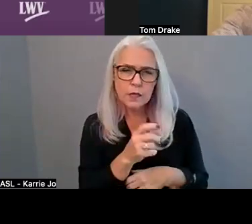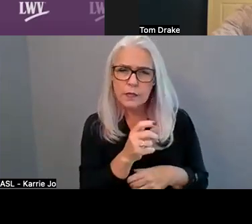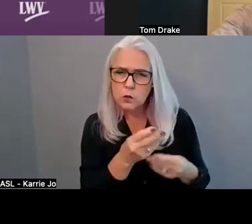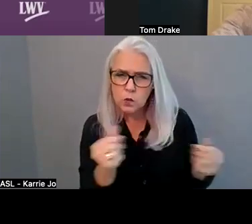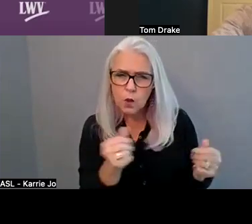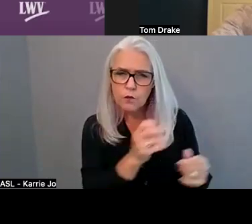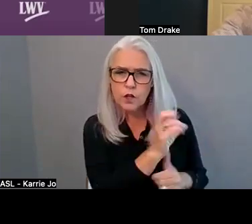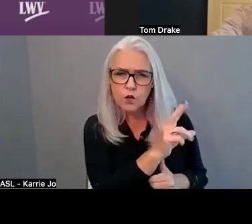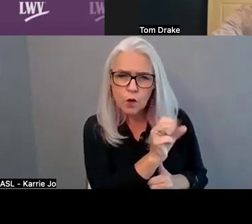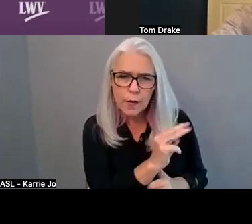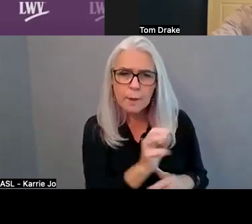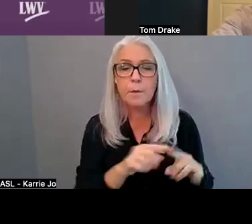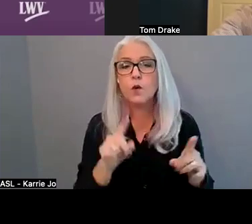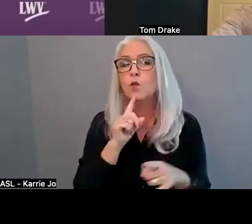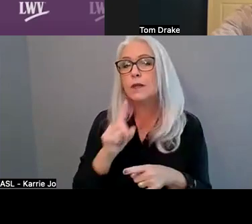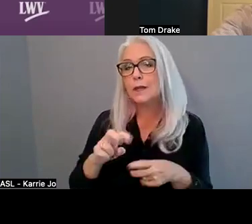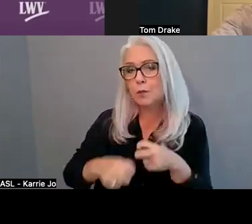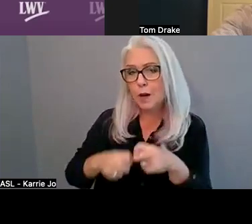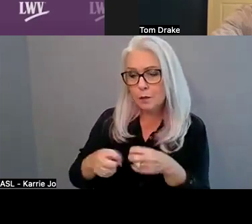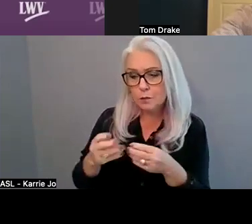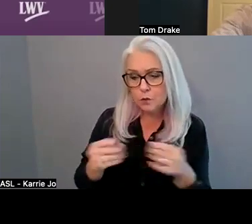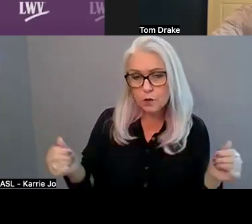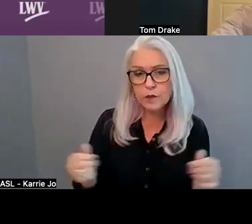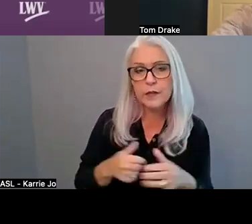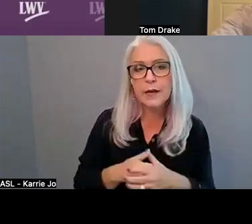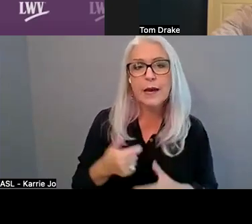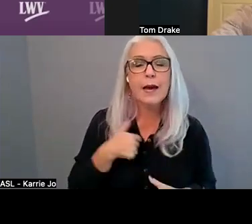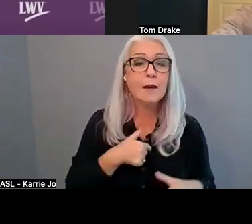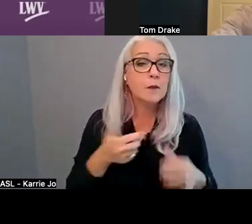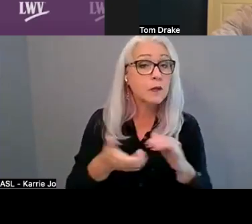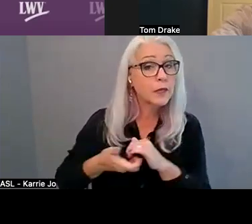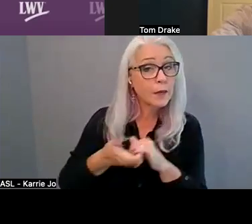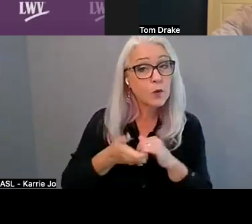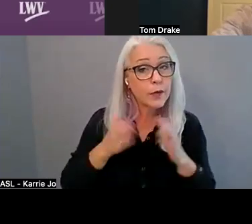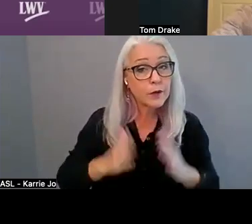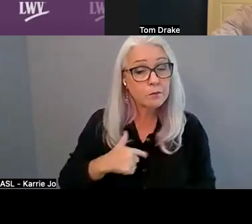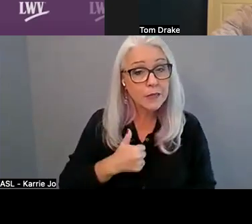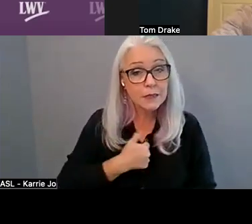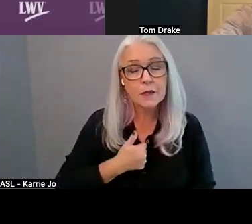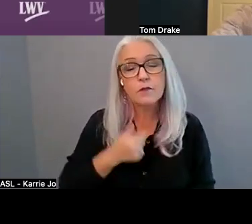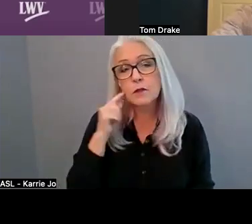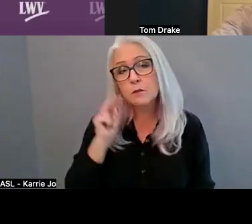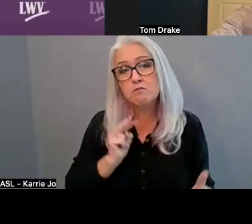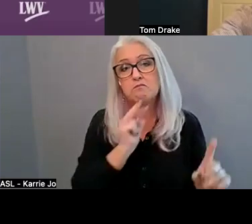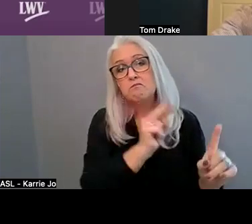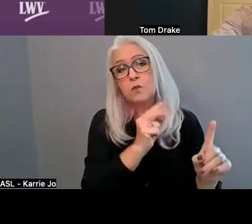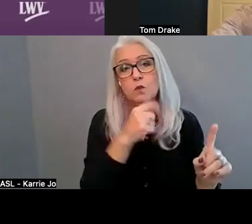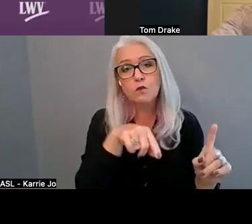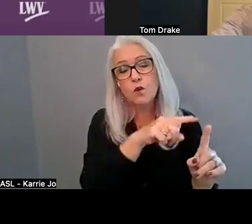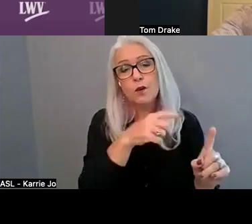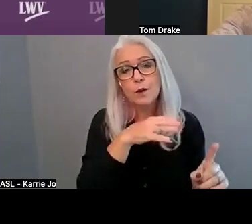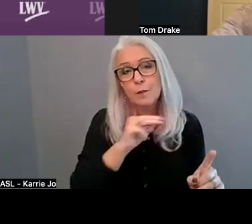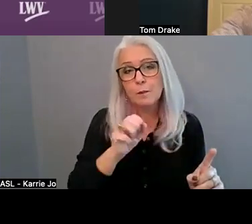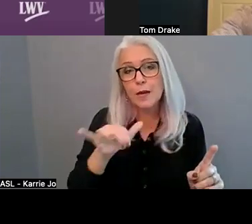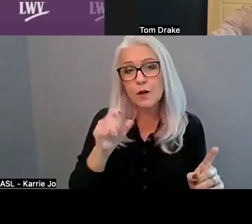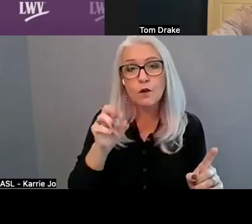as a problem solver. I'm fundamentally a collaborator, and I view the primary role of mayor of any city or